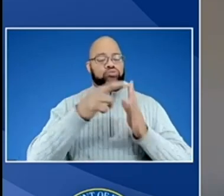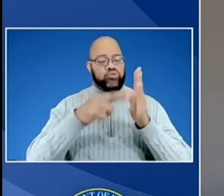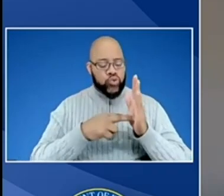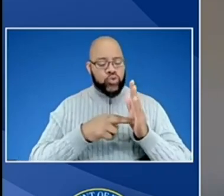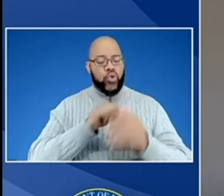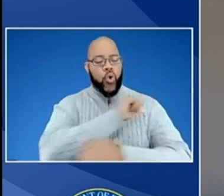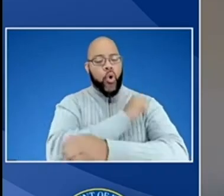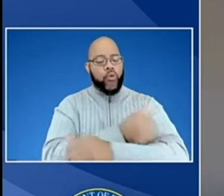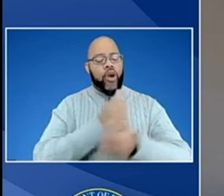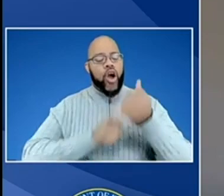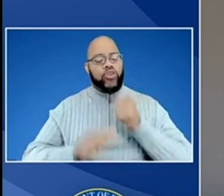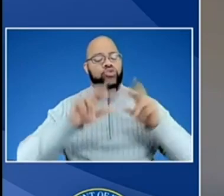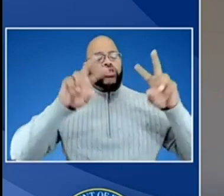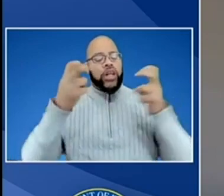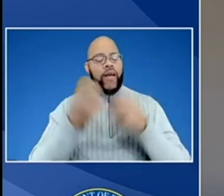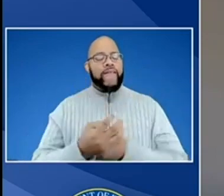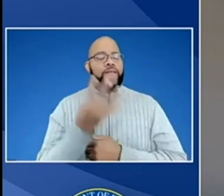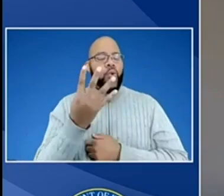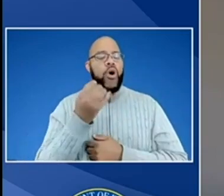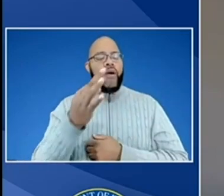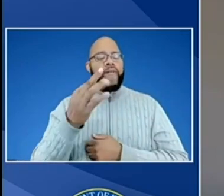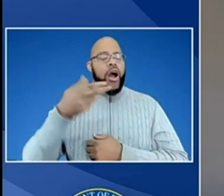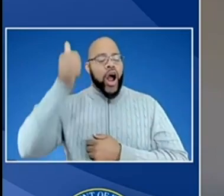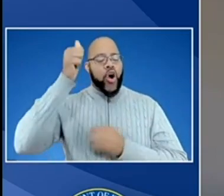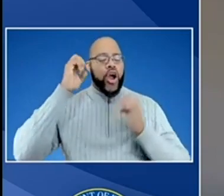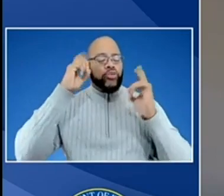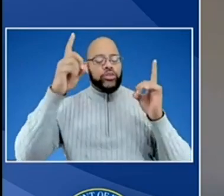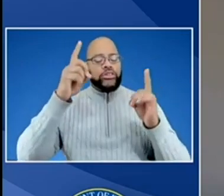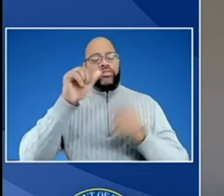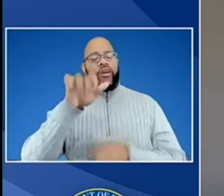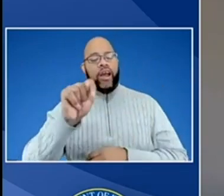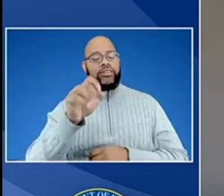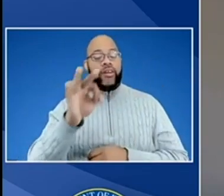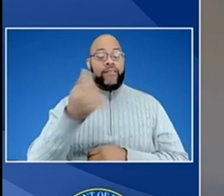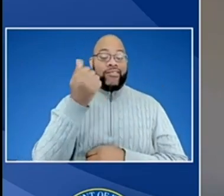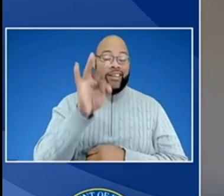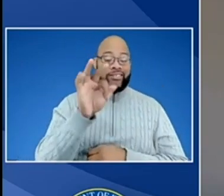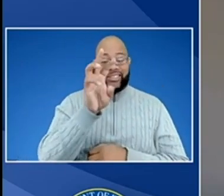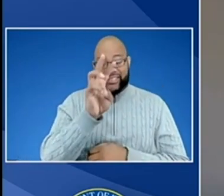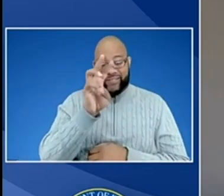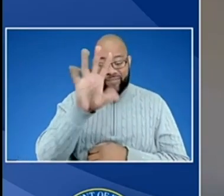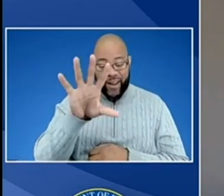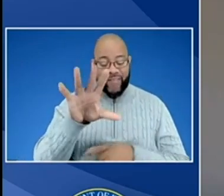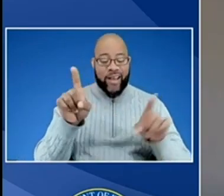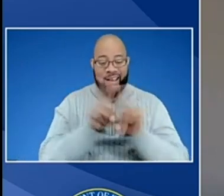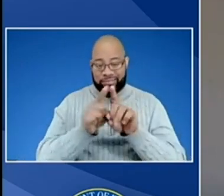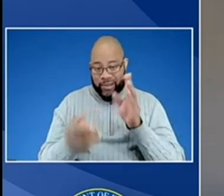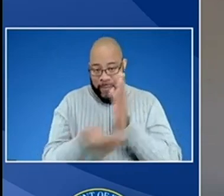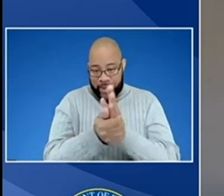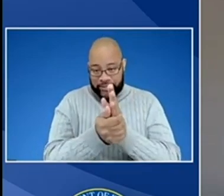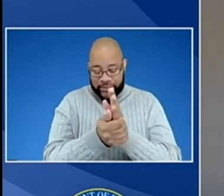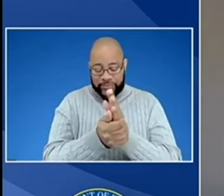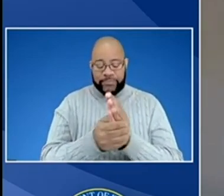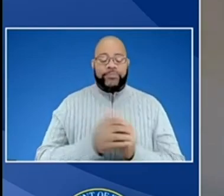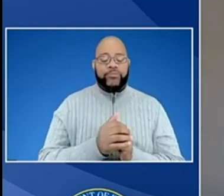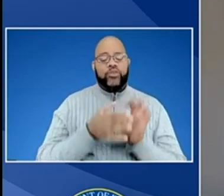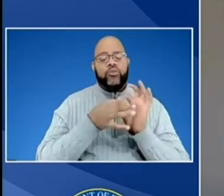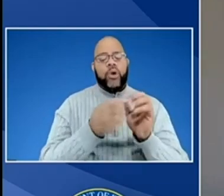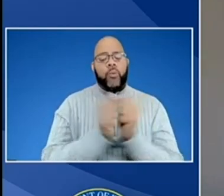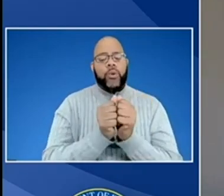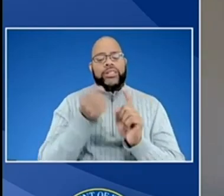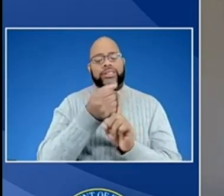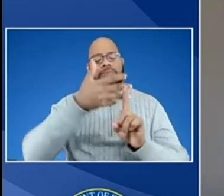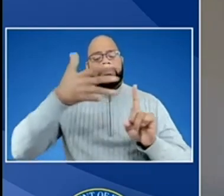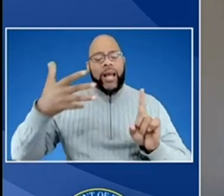under Title 4 of the Higher Education Act of 1965 as amended, pertaining to expanding